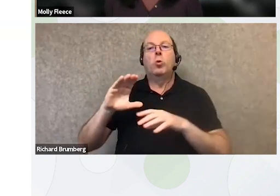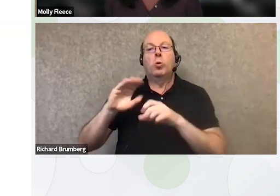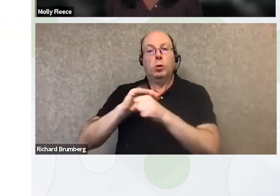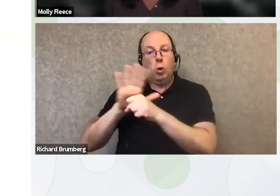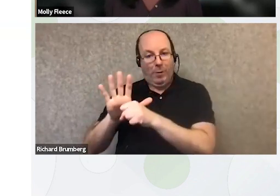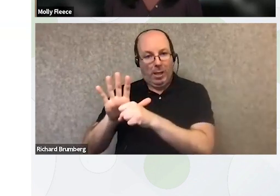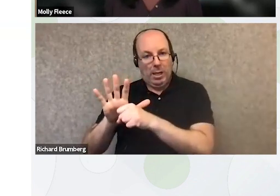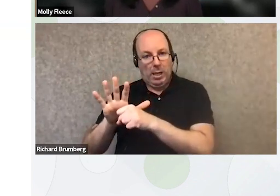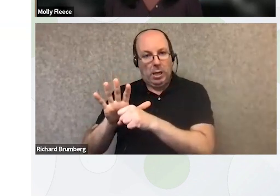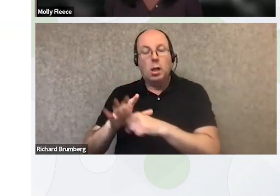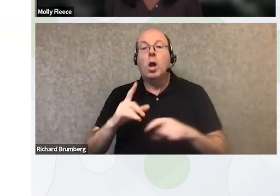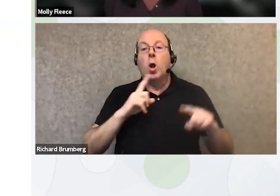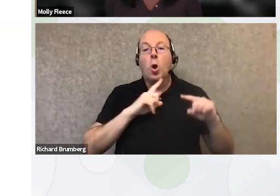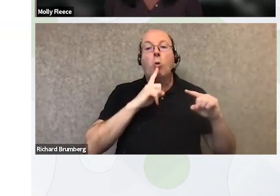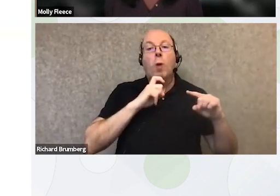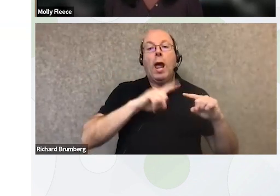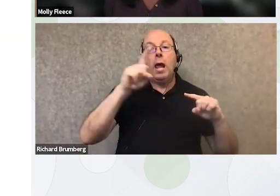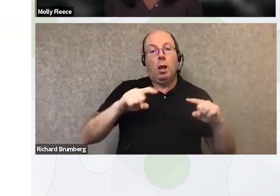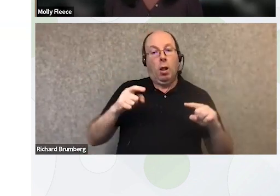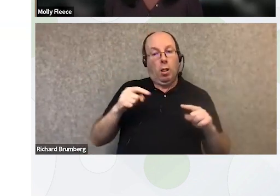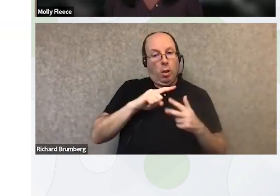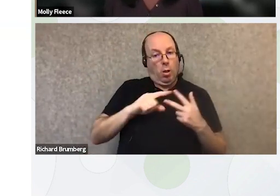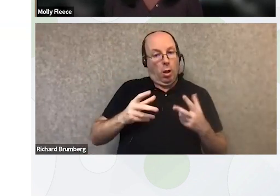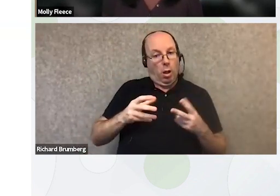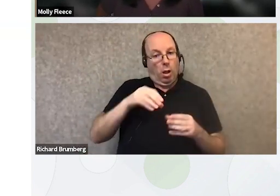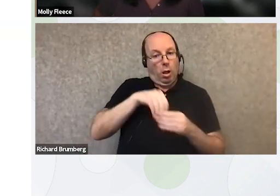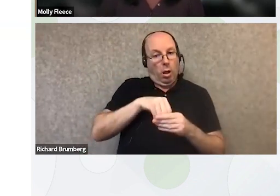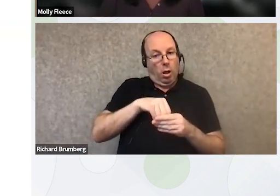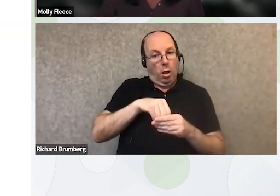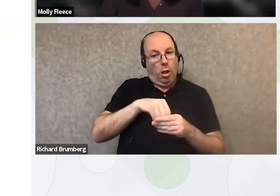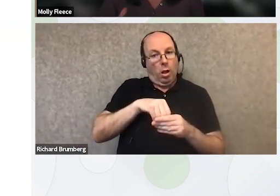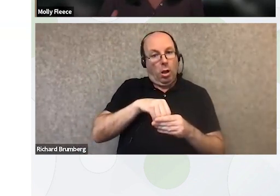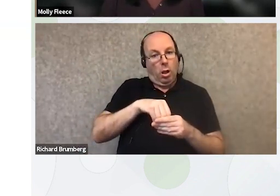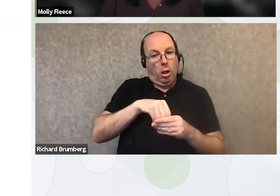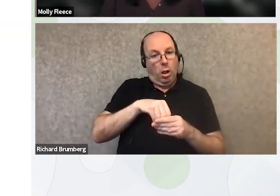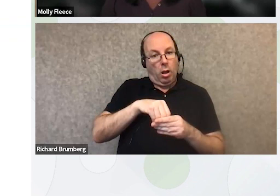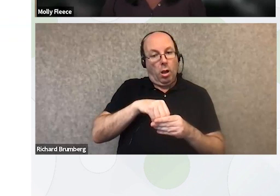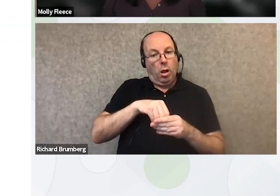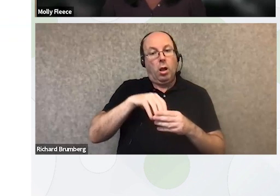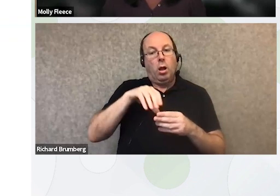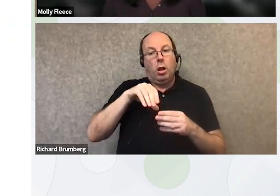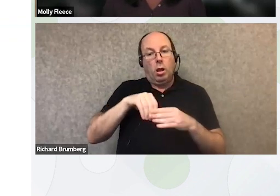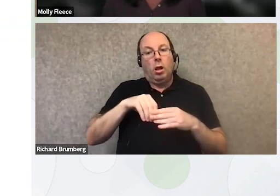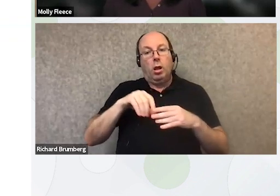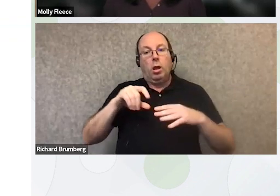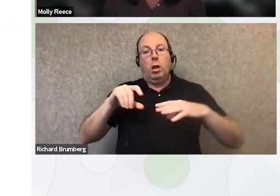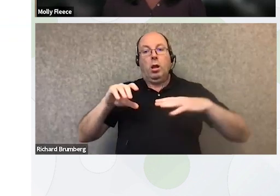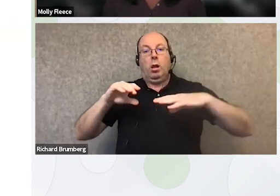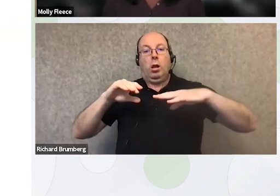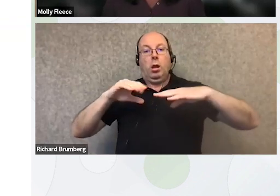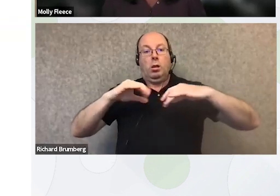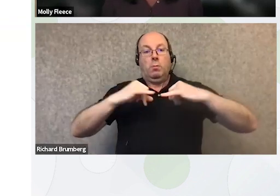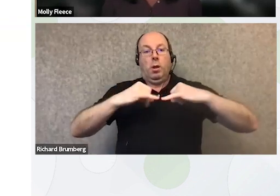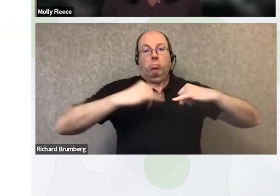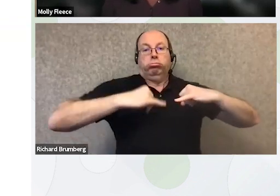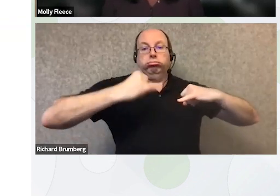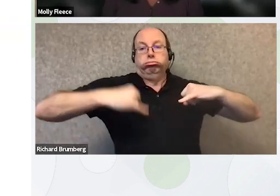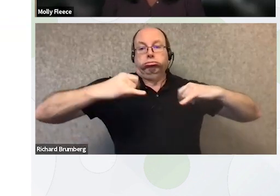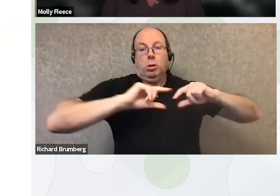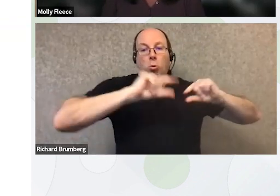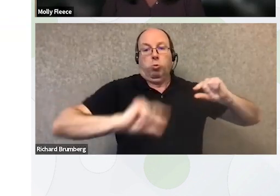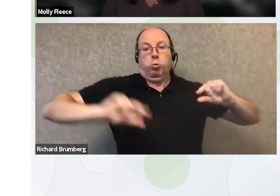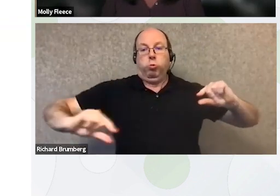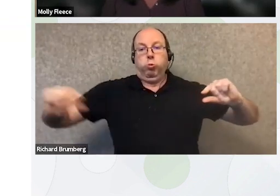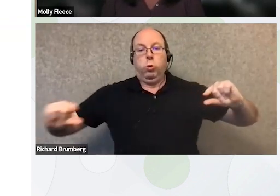to all of those variables, with that undulating baseline and epidemic threshold along the bottom. So you can